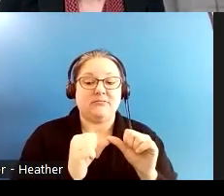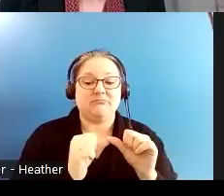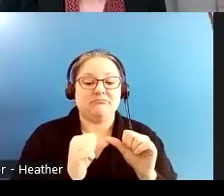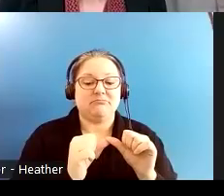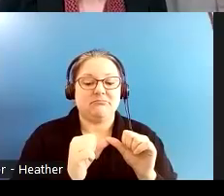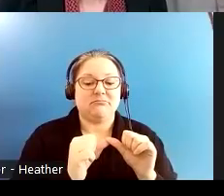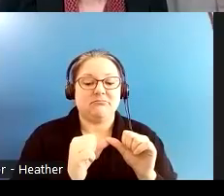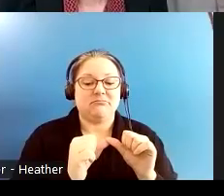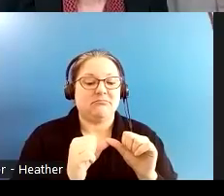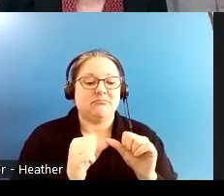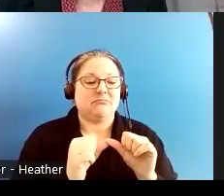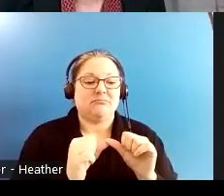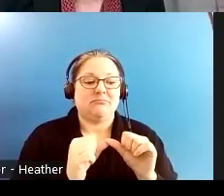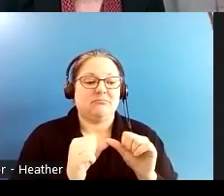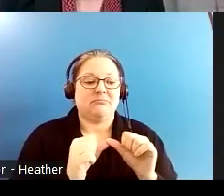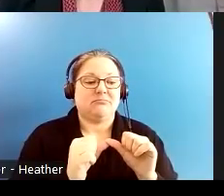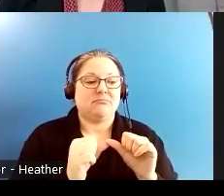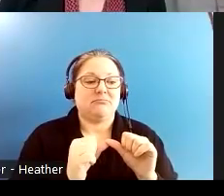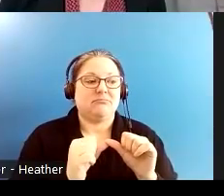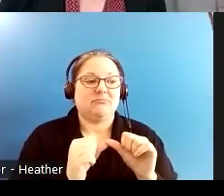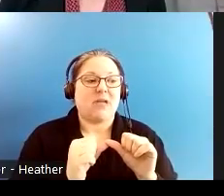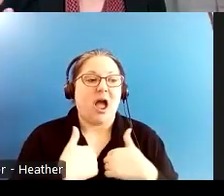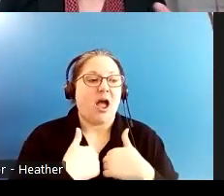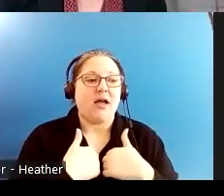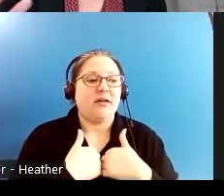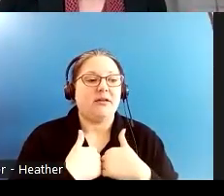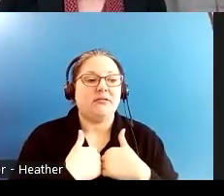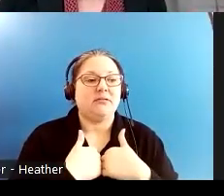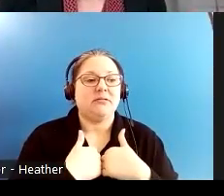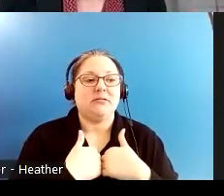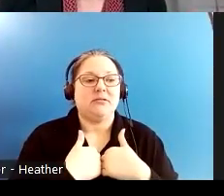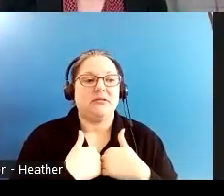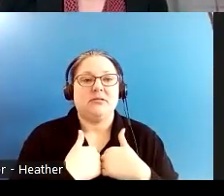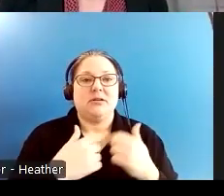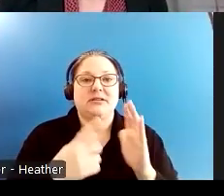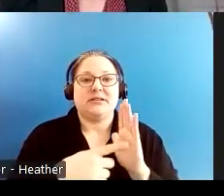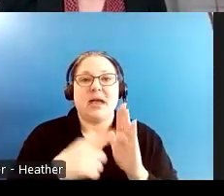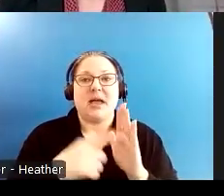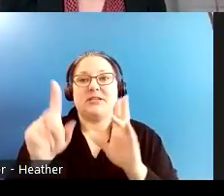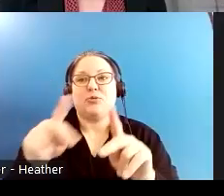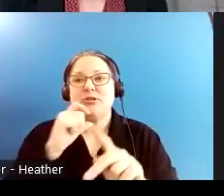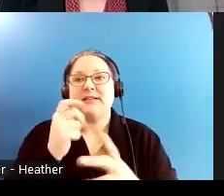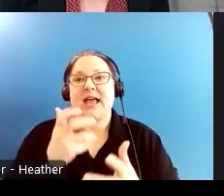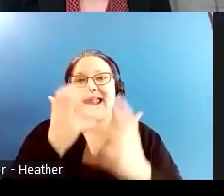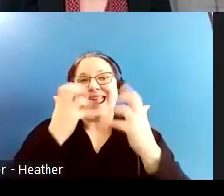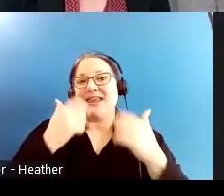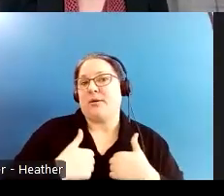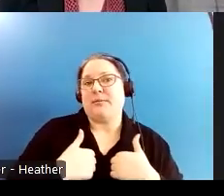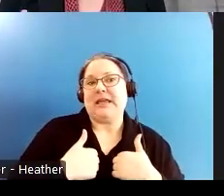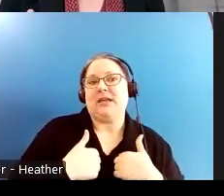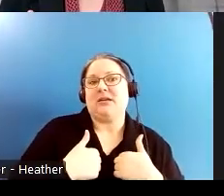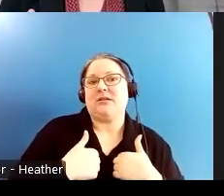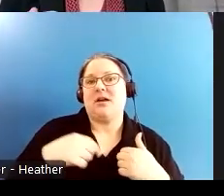like not that likely to be the recipients of anger and high high affects